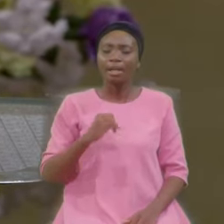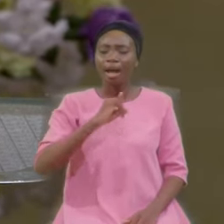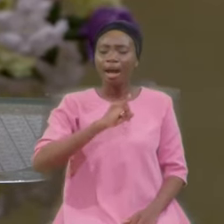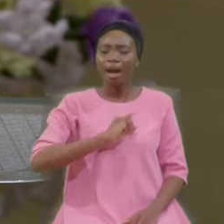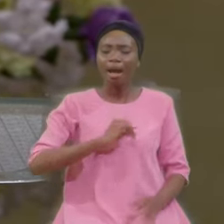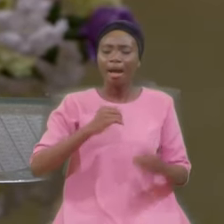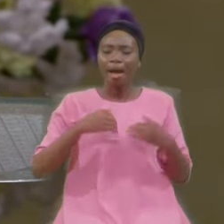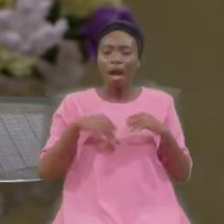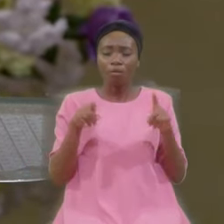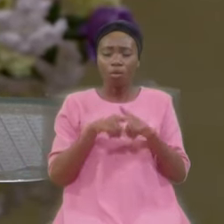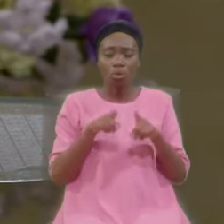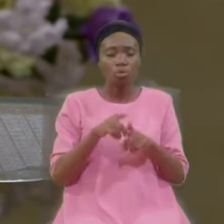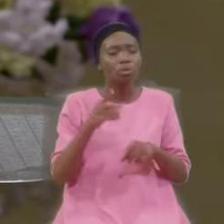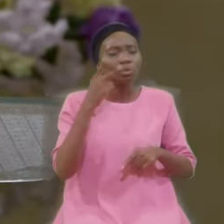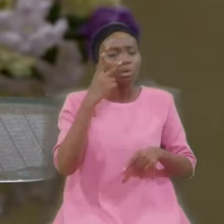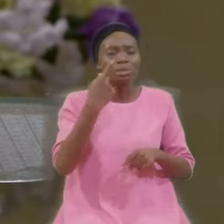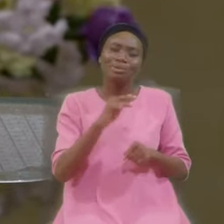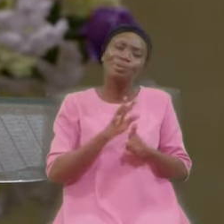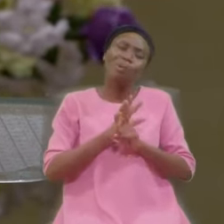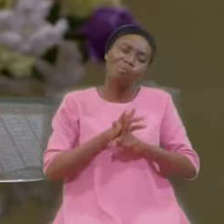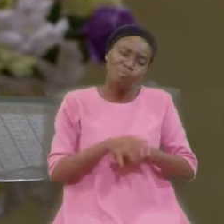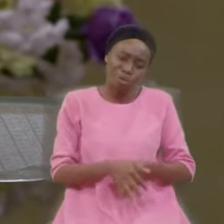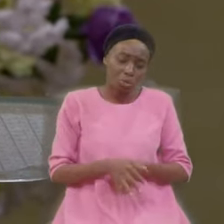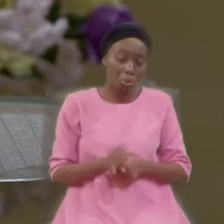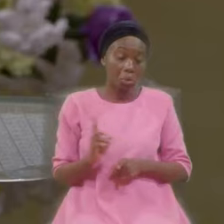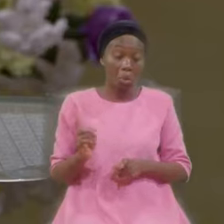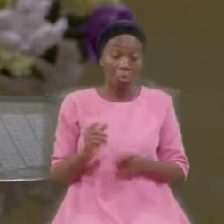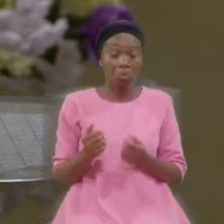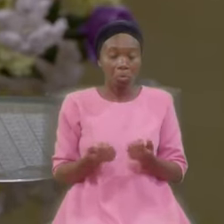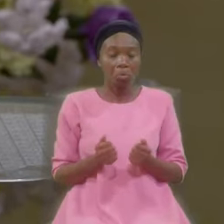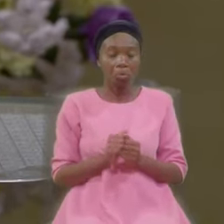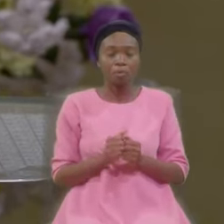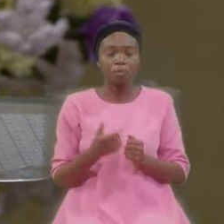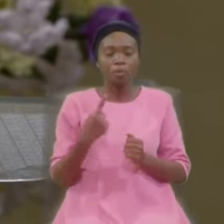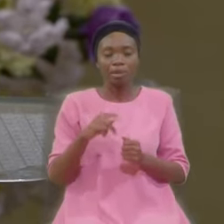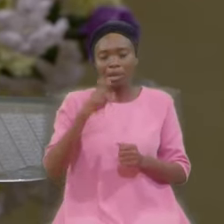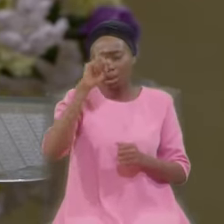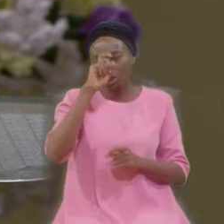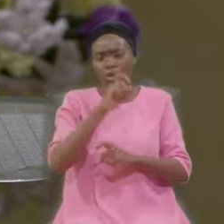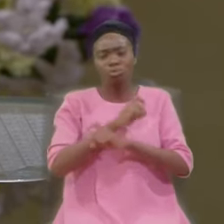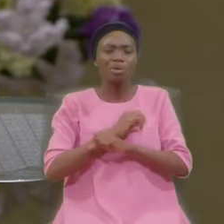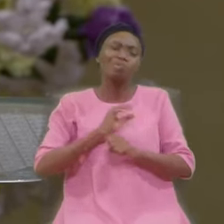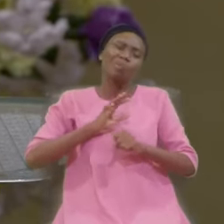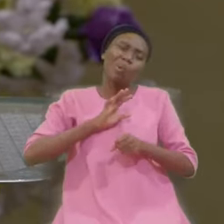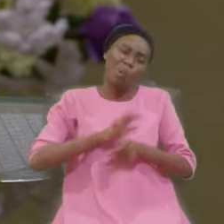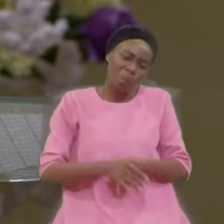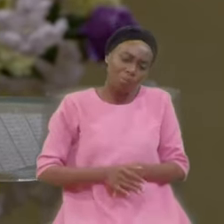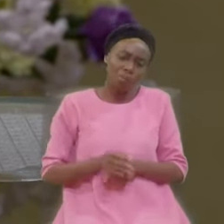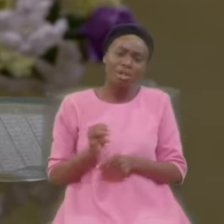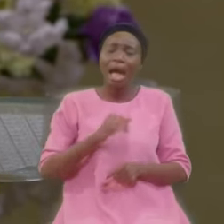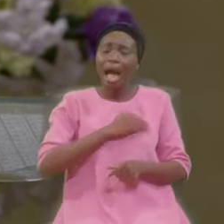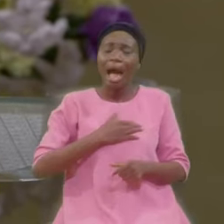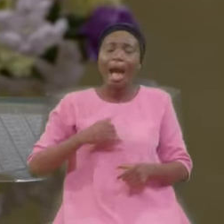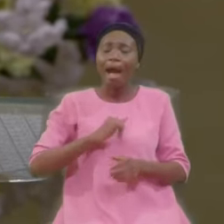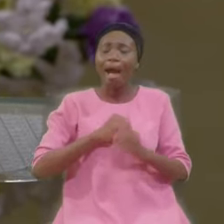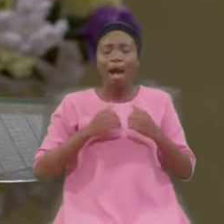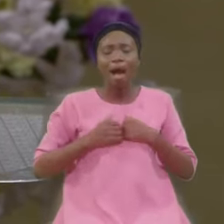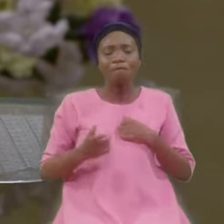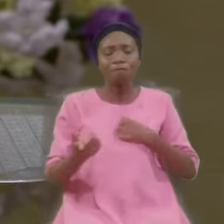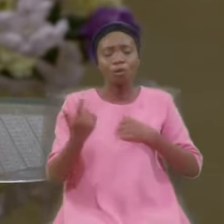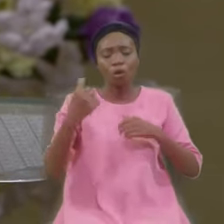have also seen the oppression wherewith the Egyptians oppressed them. And I am come down